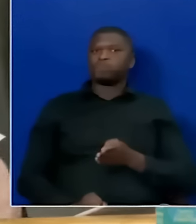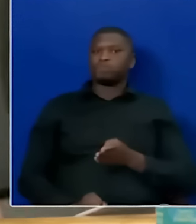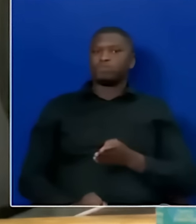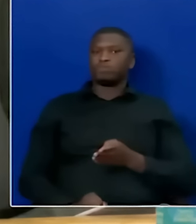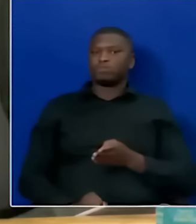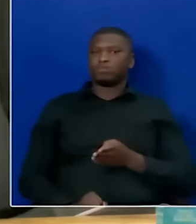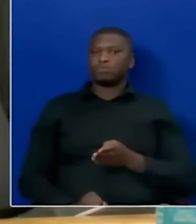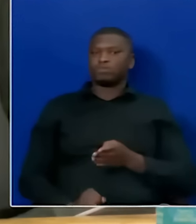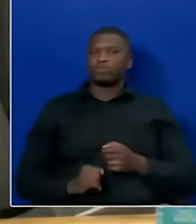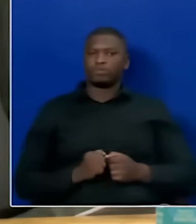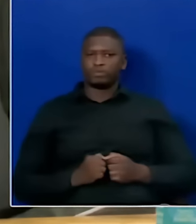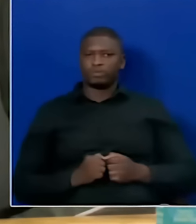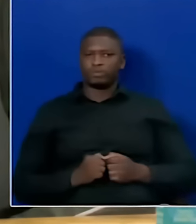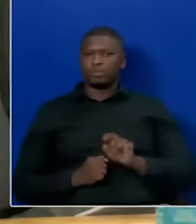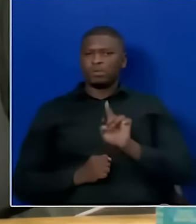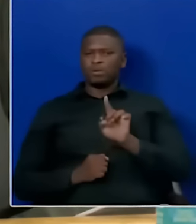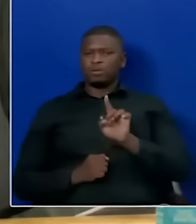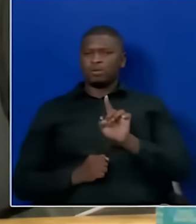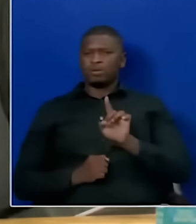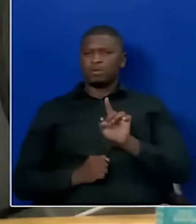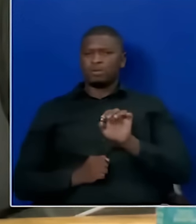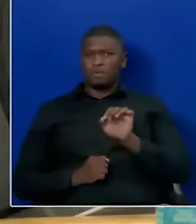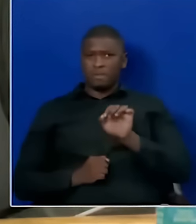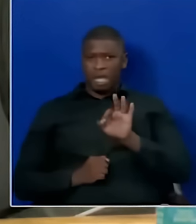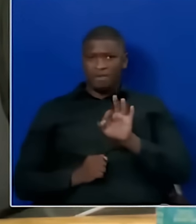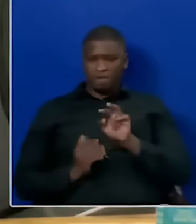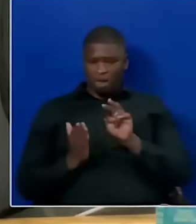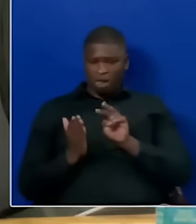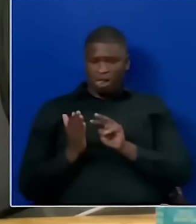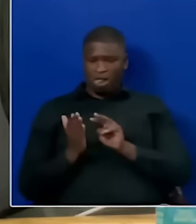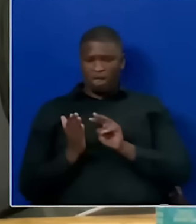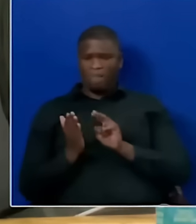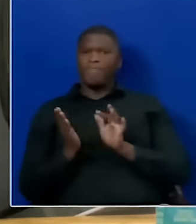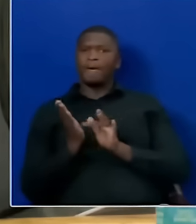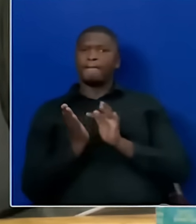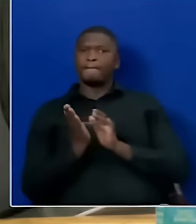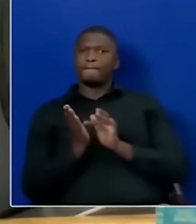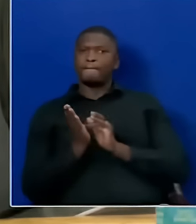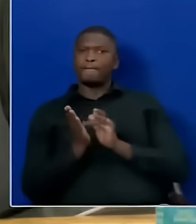But if we go to the signature page on page 35,